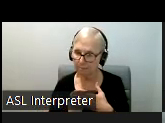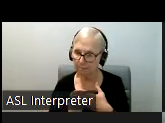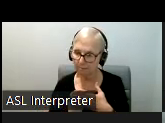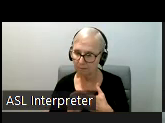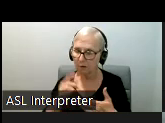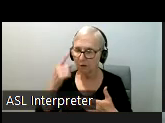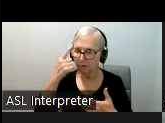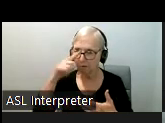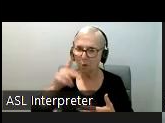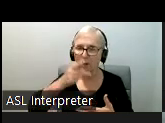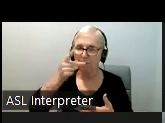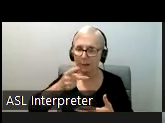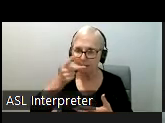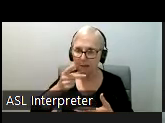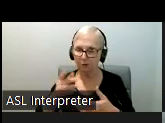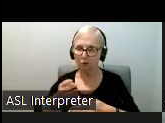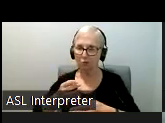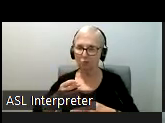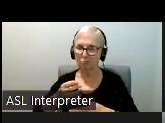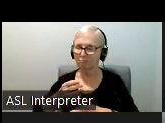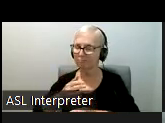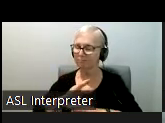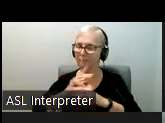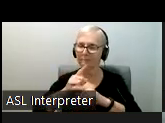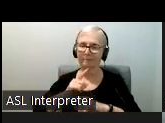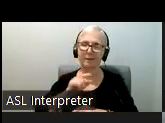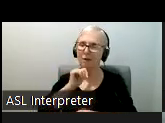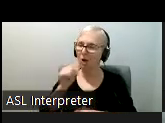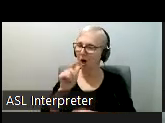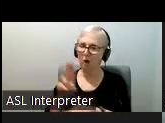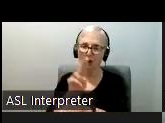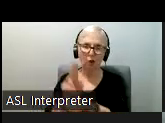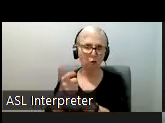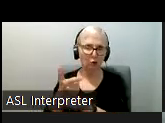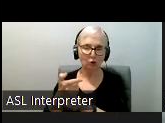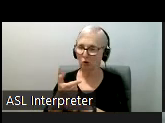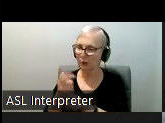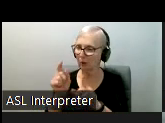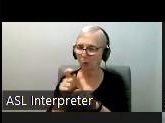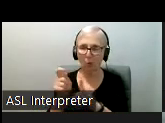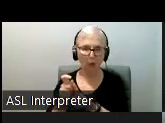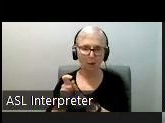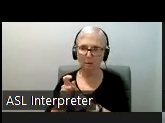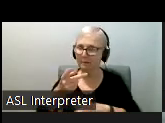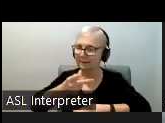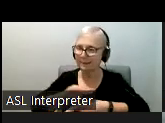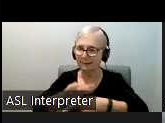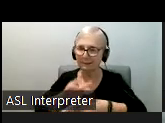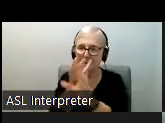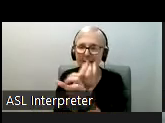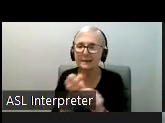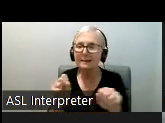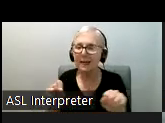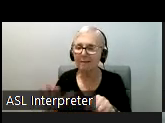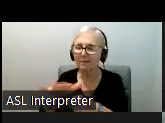For public commenters to refrain from using triggering words and ensuring that this all remains a safe space for all of us.